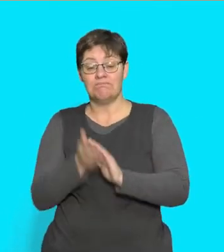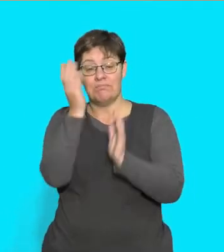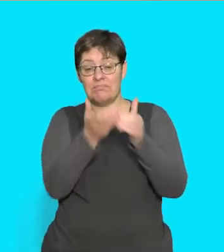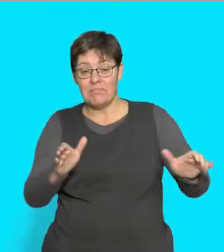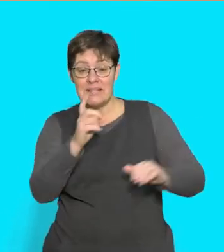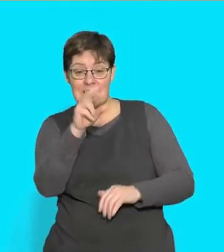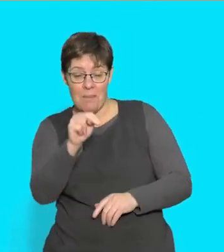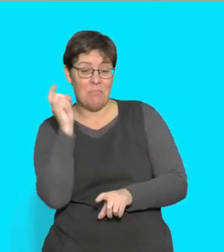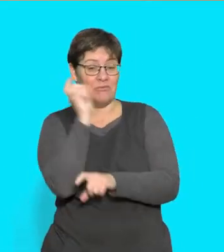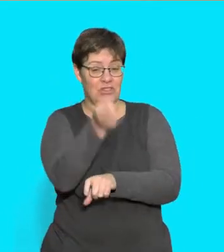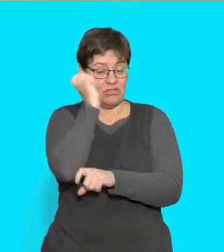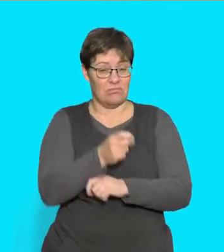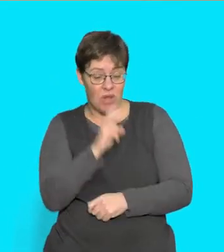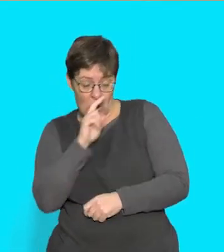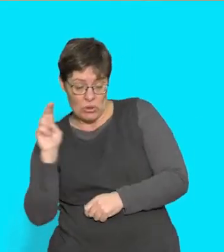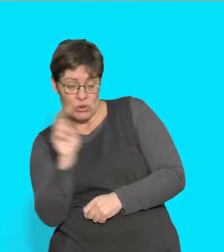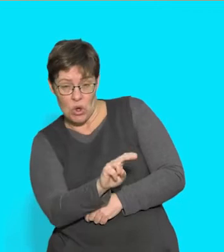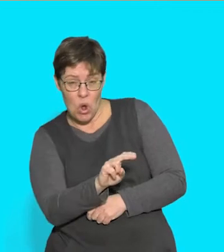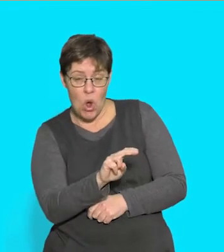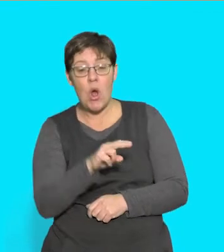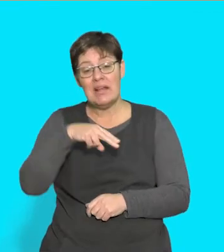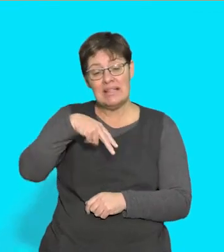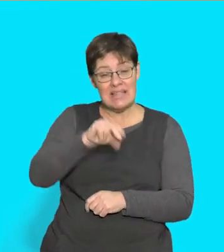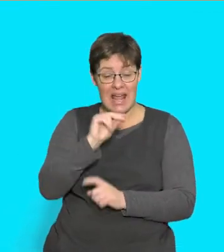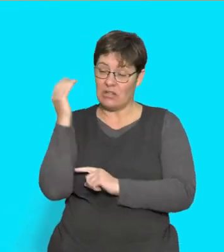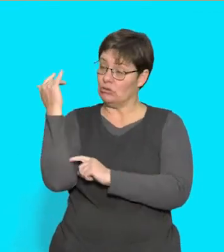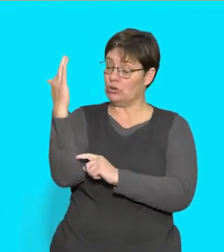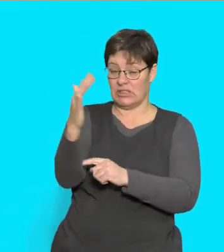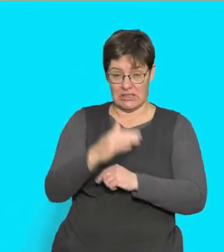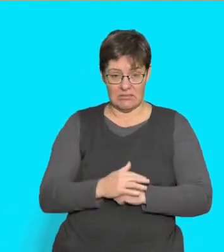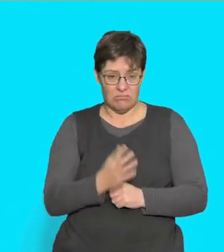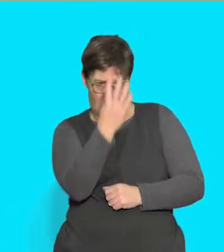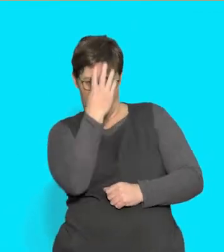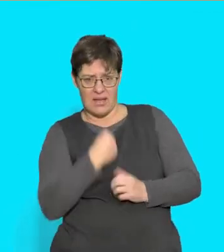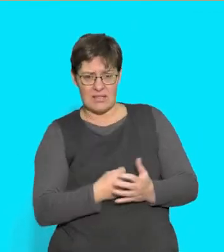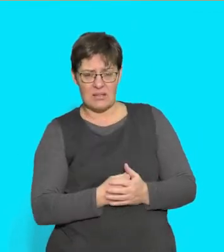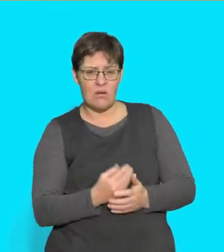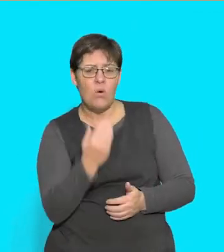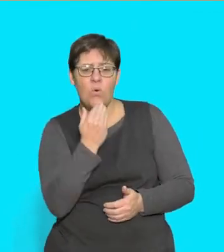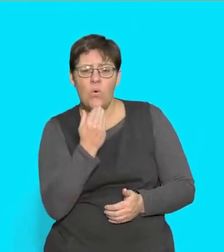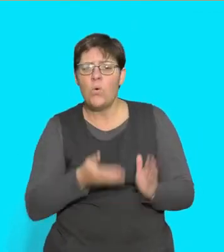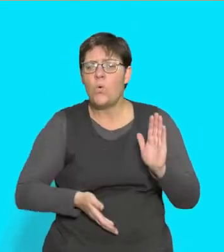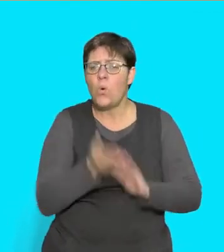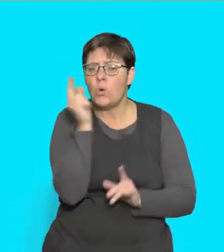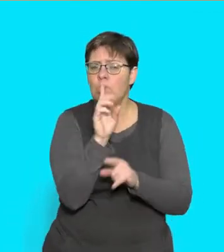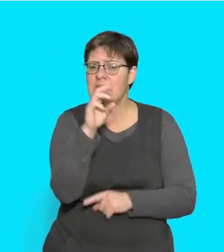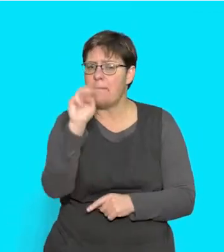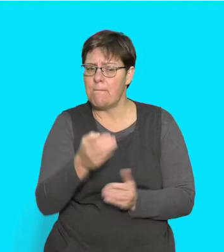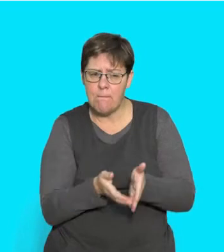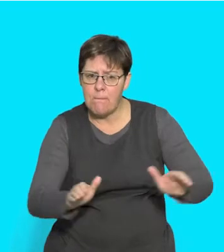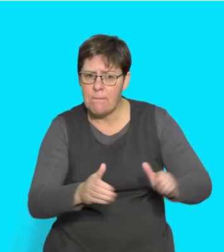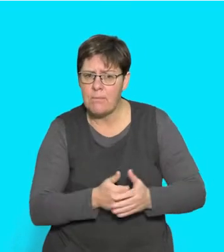fishing. They saw a duck and a tree. Now ask me, who went to the dam?